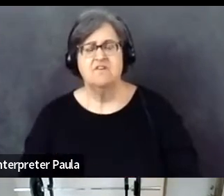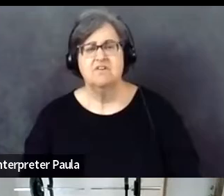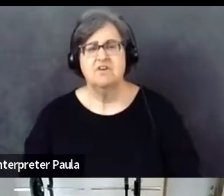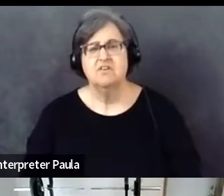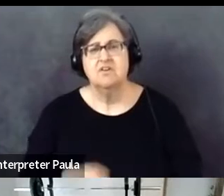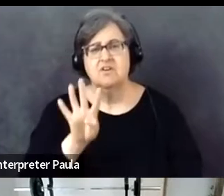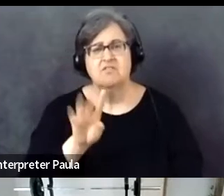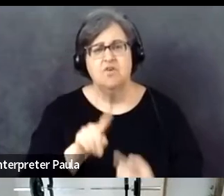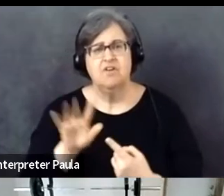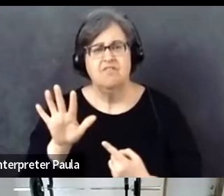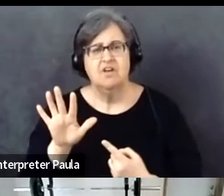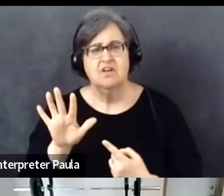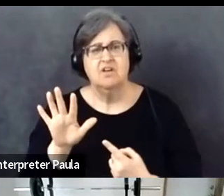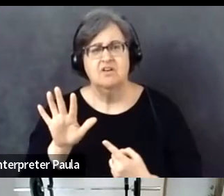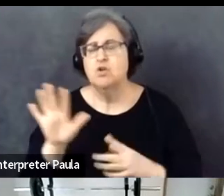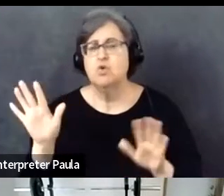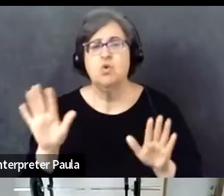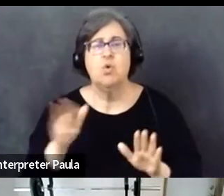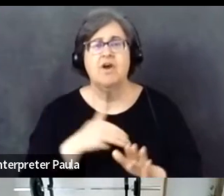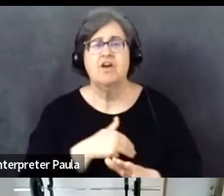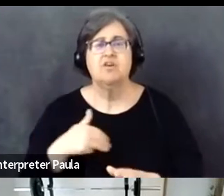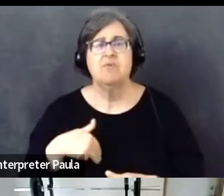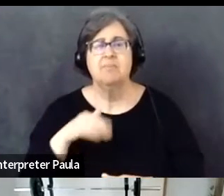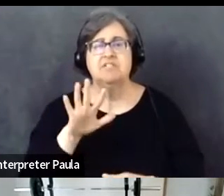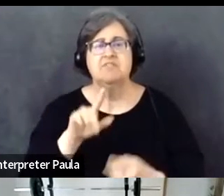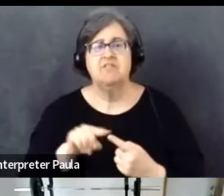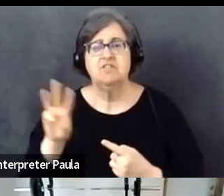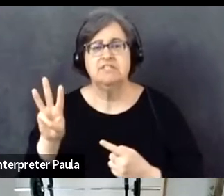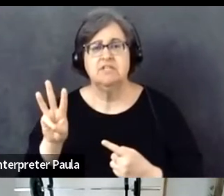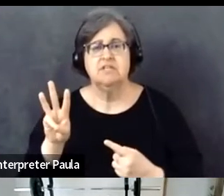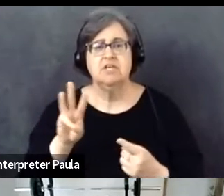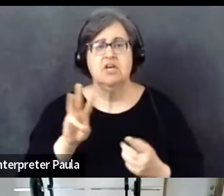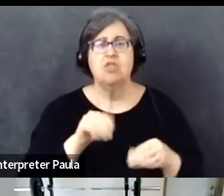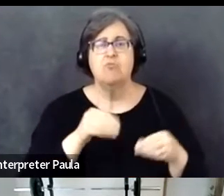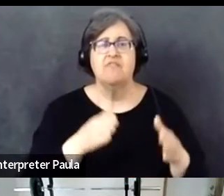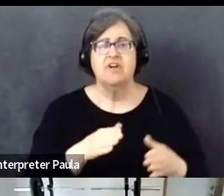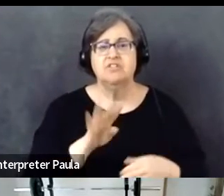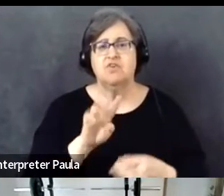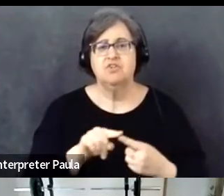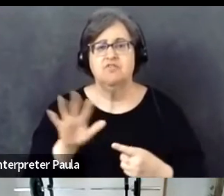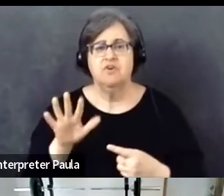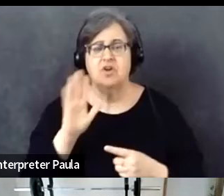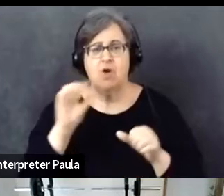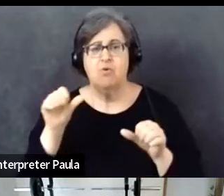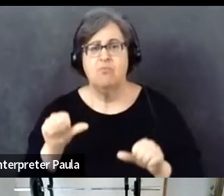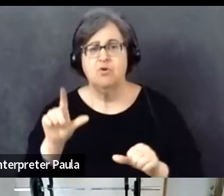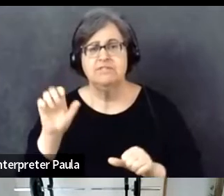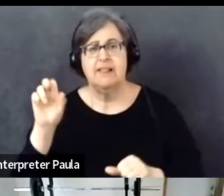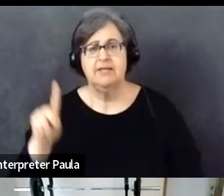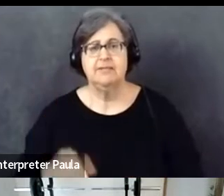4 to 5, aren't they? Or is that the members 5 to 6? The providers are. Yep. Here, I'll post the link